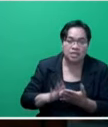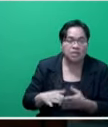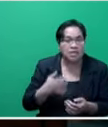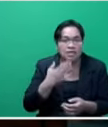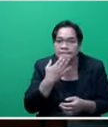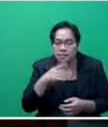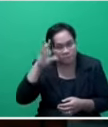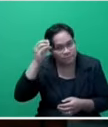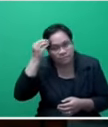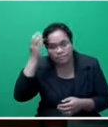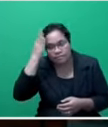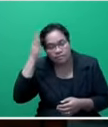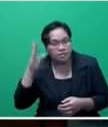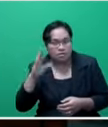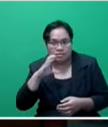their roots.